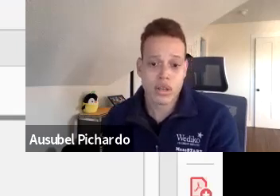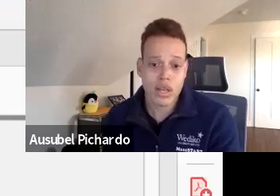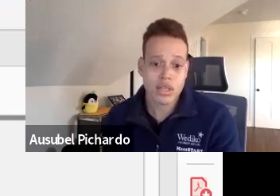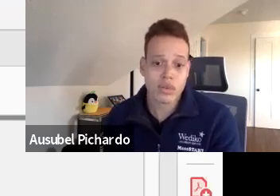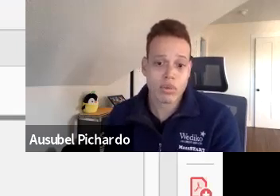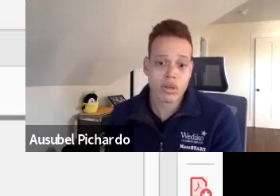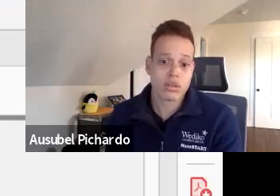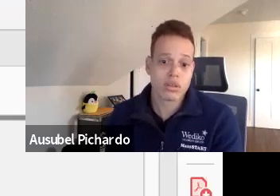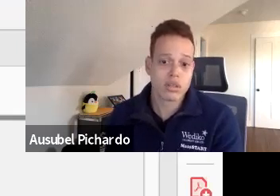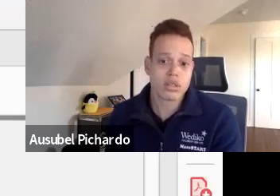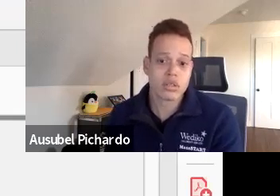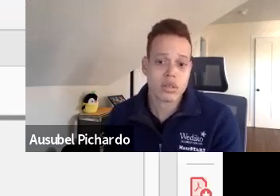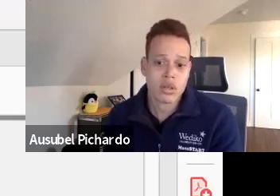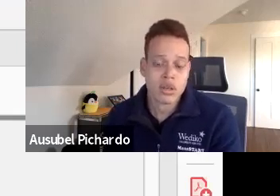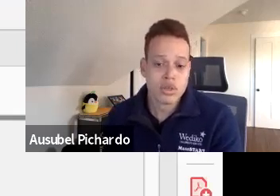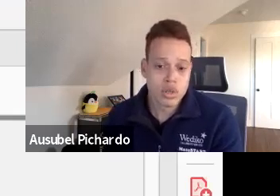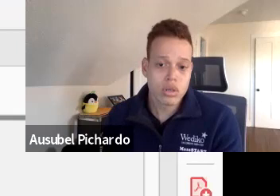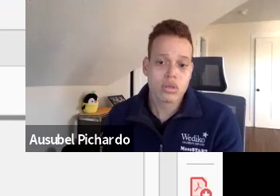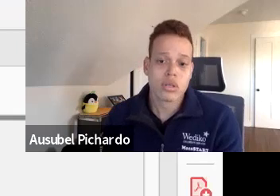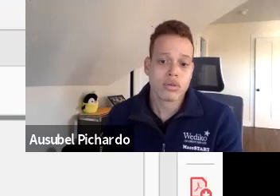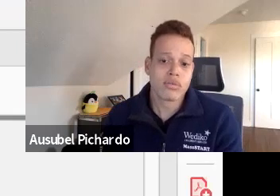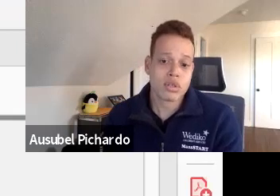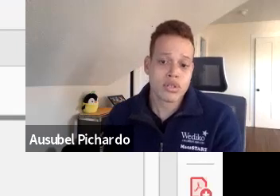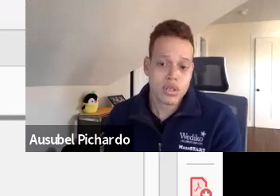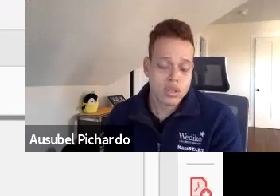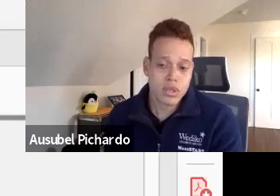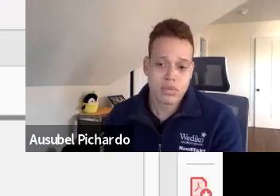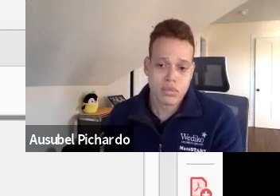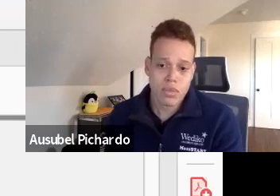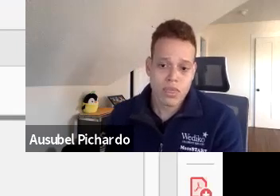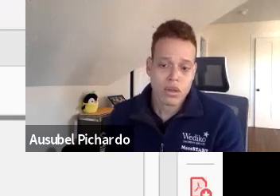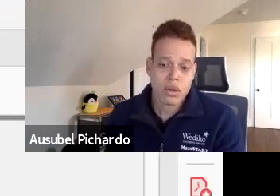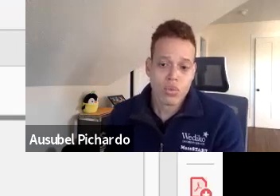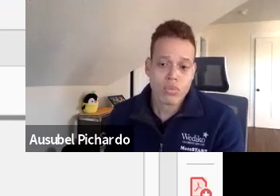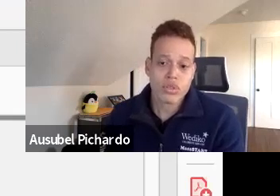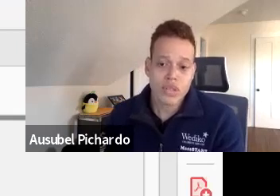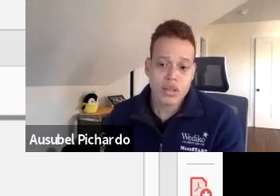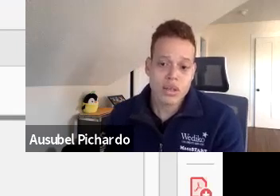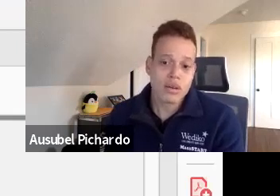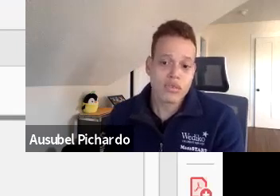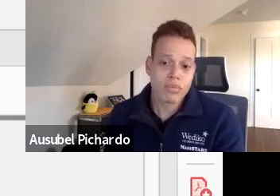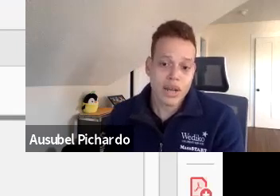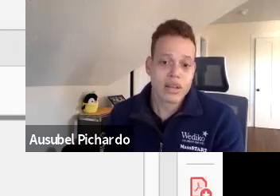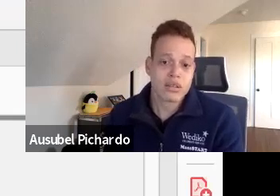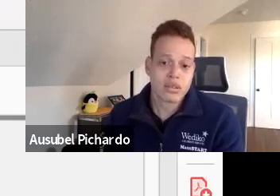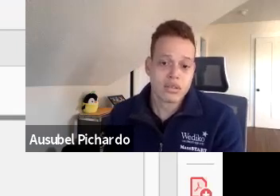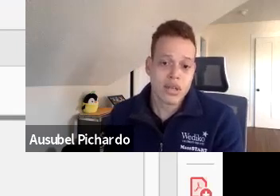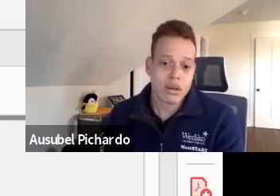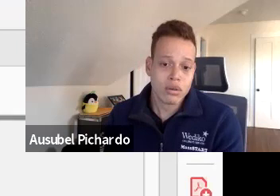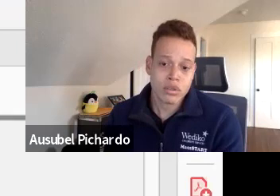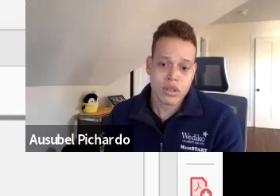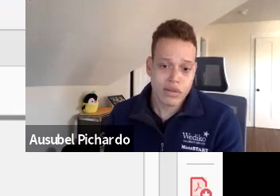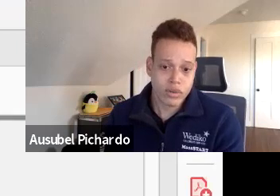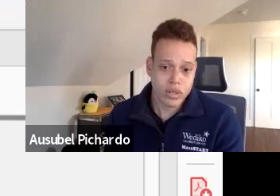from the Native American communities, share the universal sentiment. We must take care of the planet